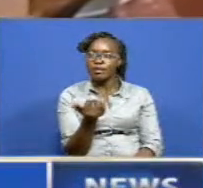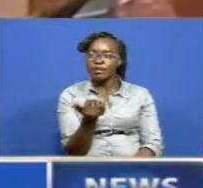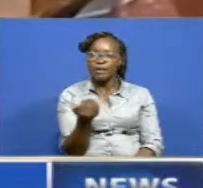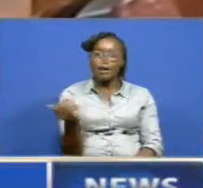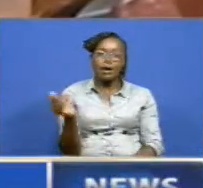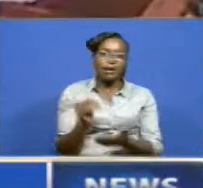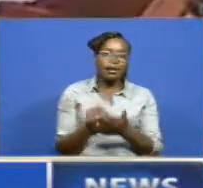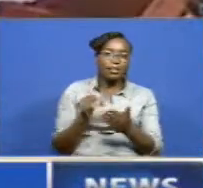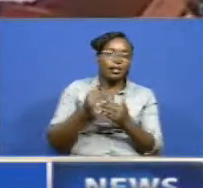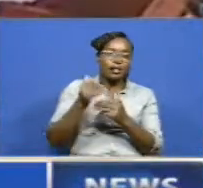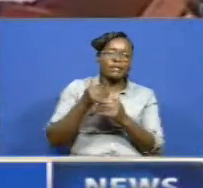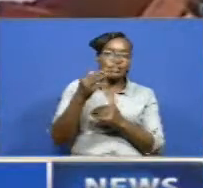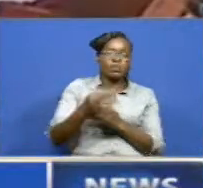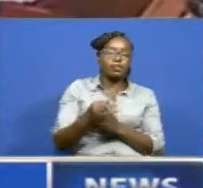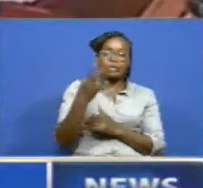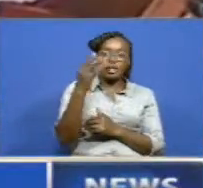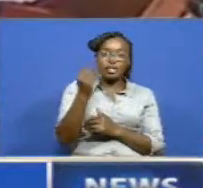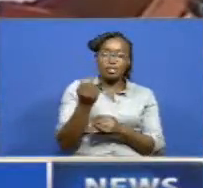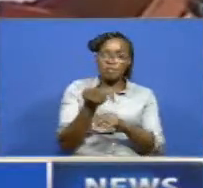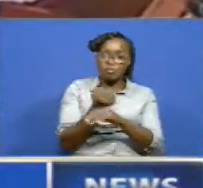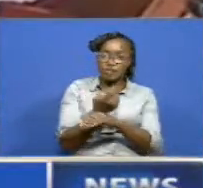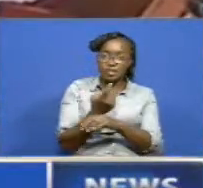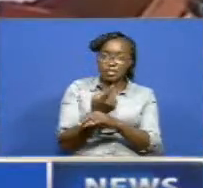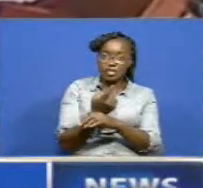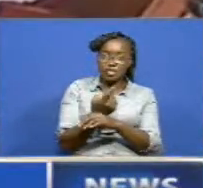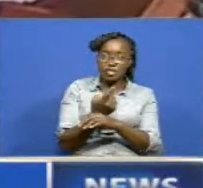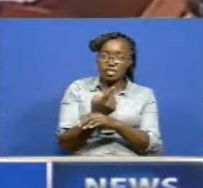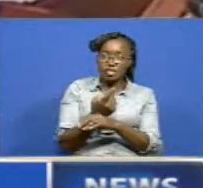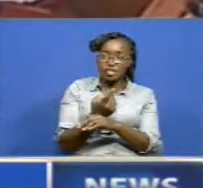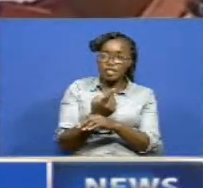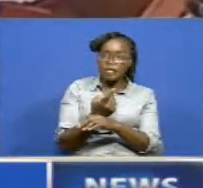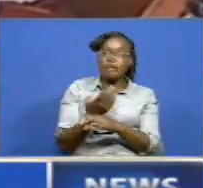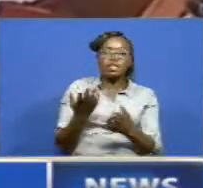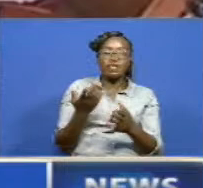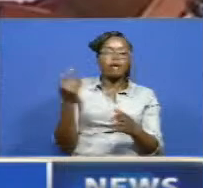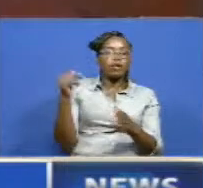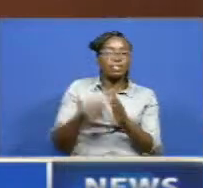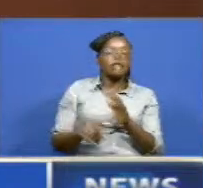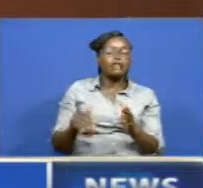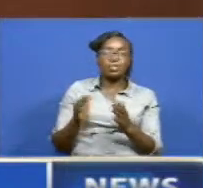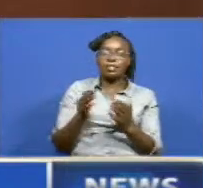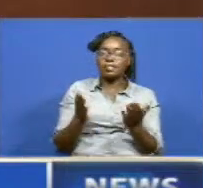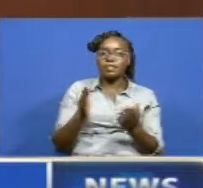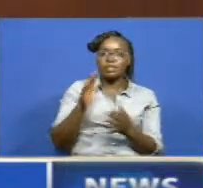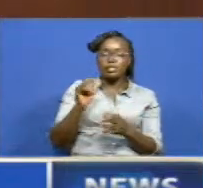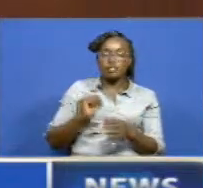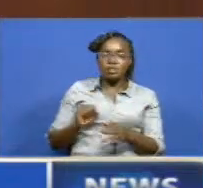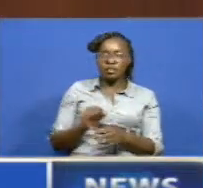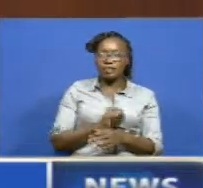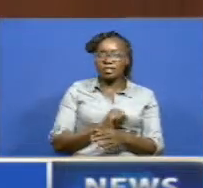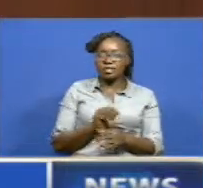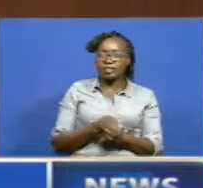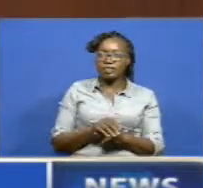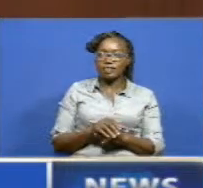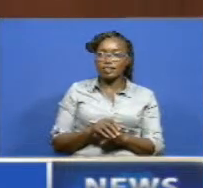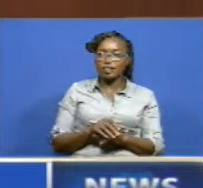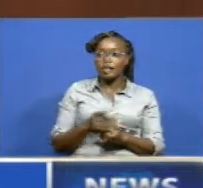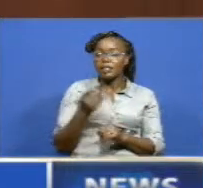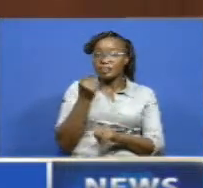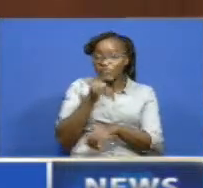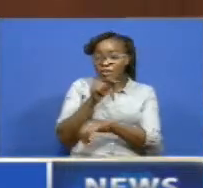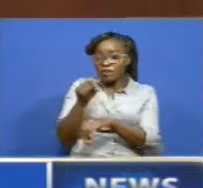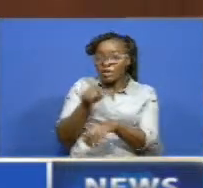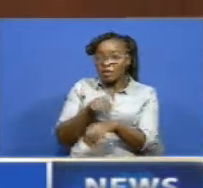again adjourned for 30 minutes, during which Linturi made his way to the chambers. Mr. Speaker, the few